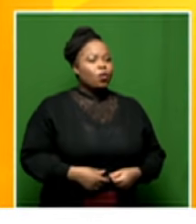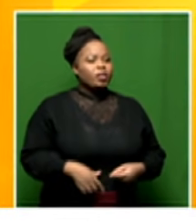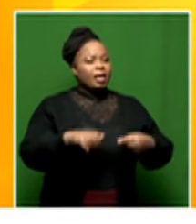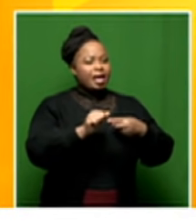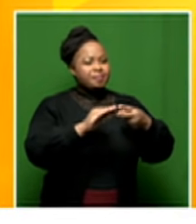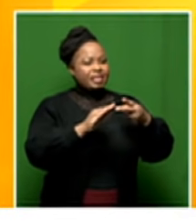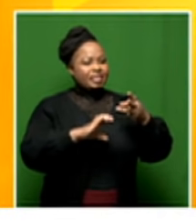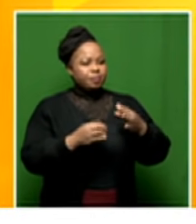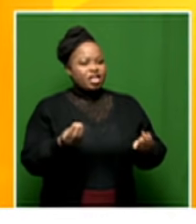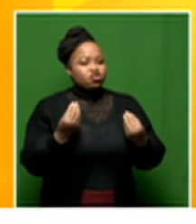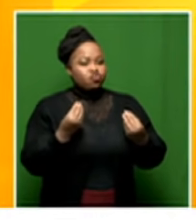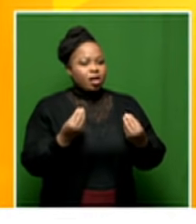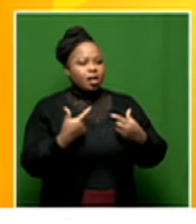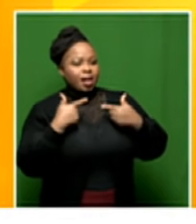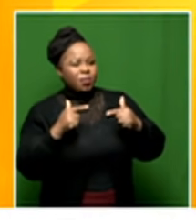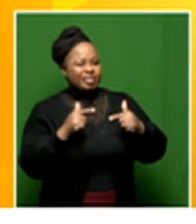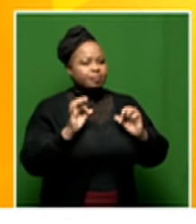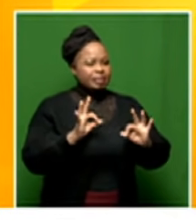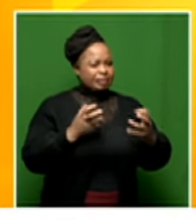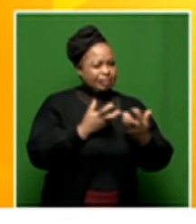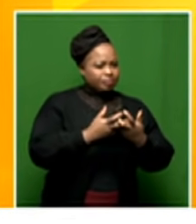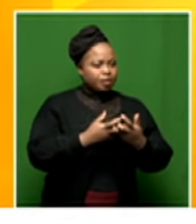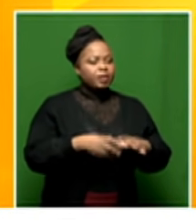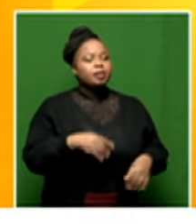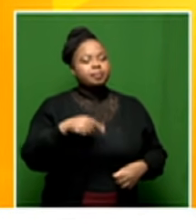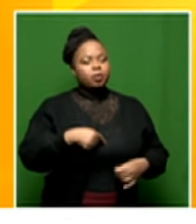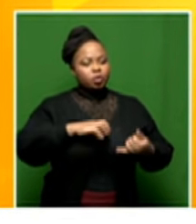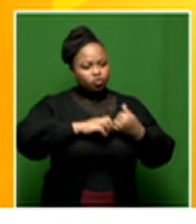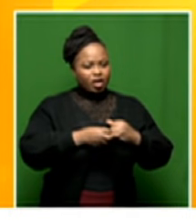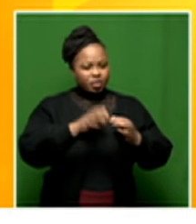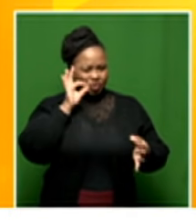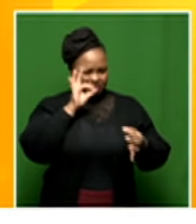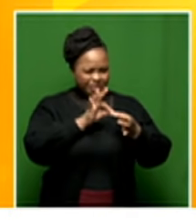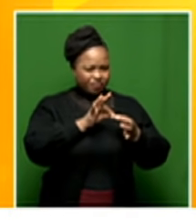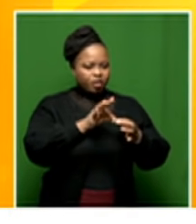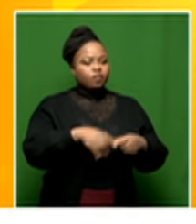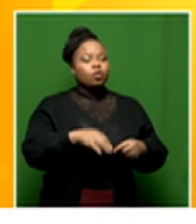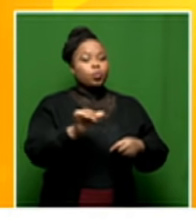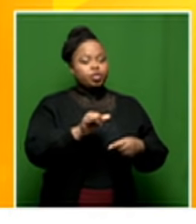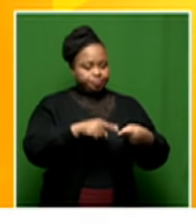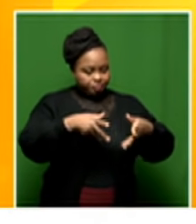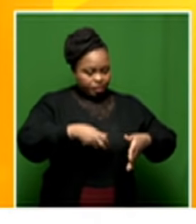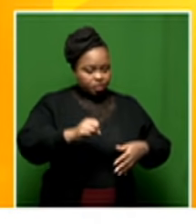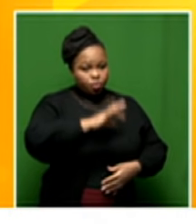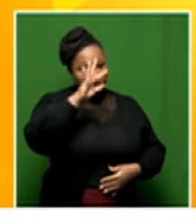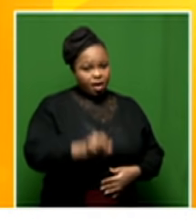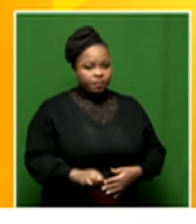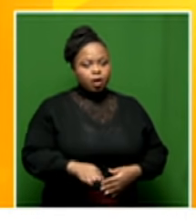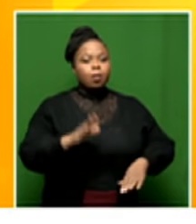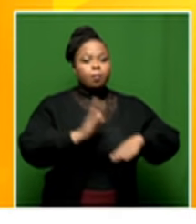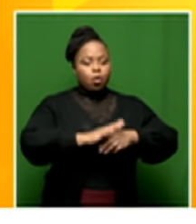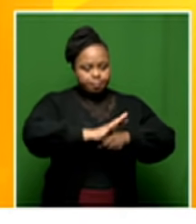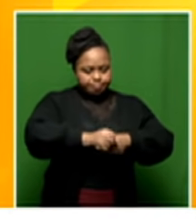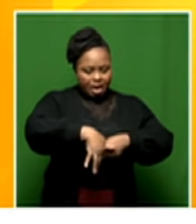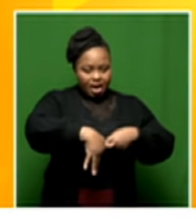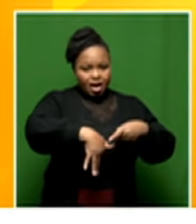them correctly. So I'm going to refer to specific strains that are in circulation. So for South Africa, the dominant strain